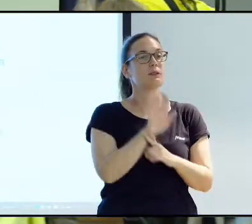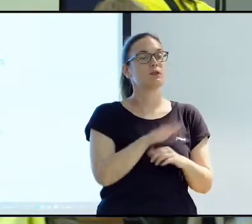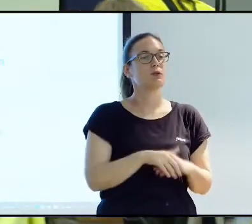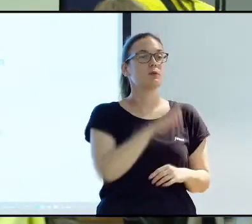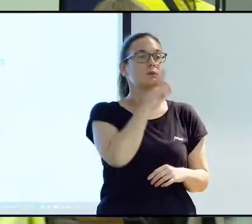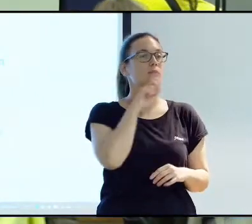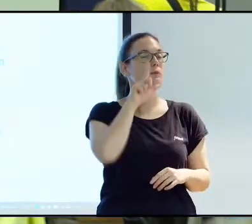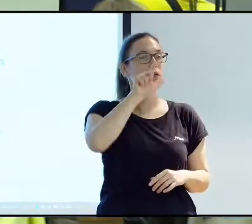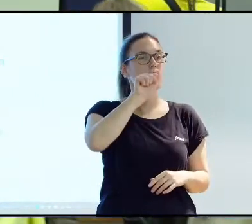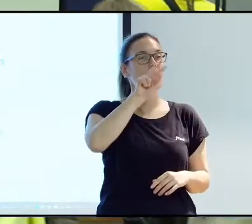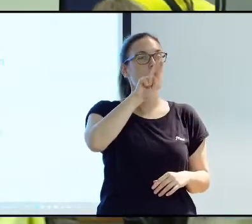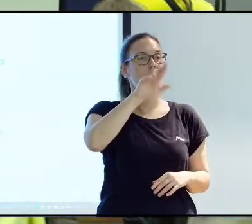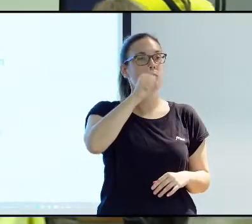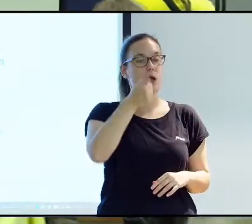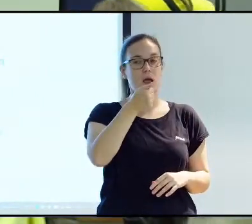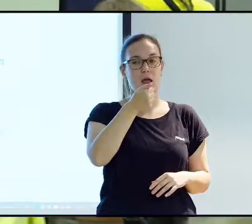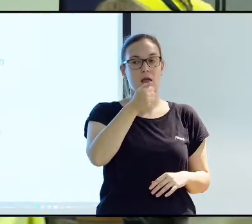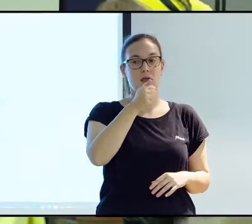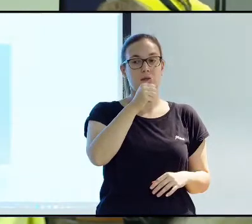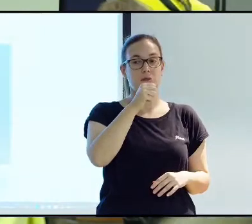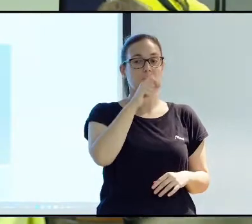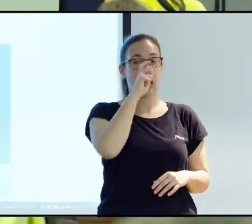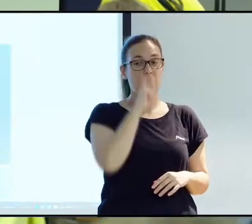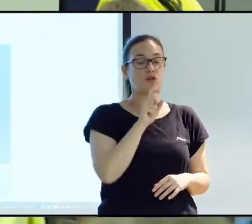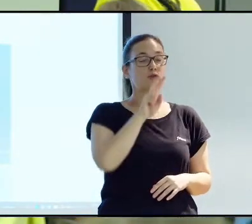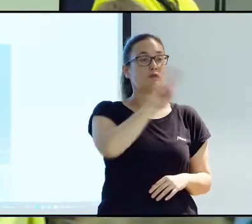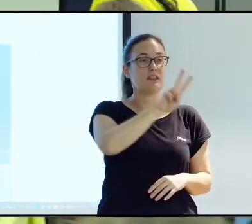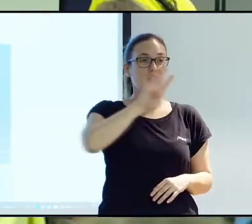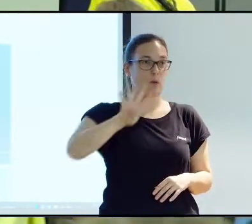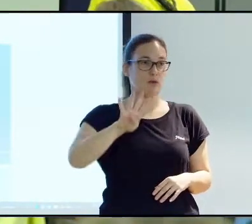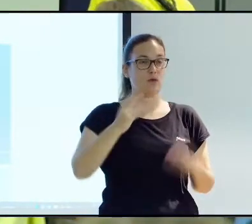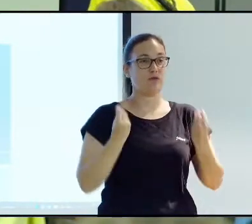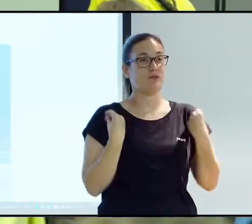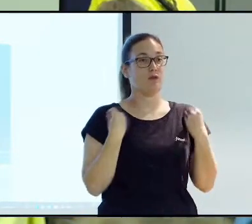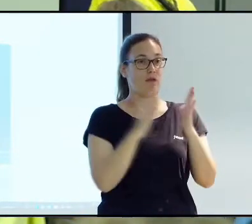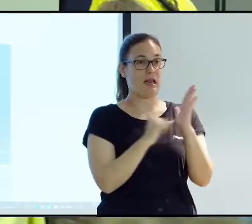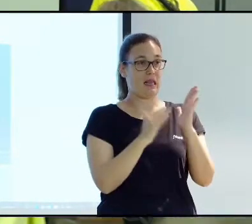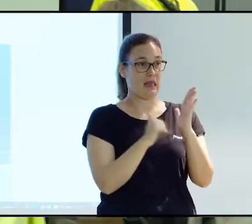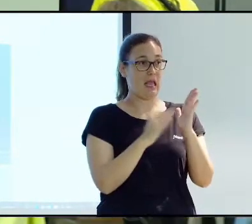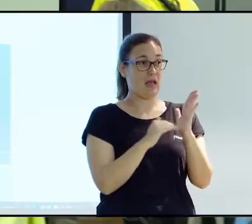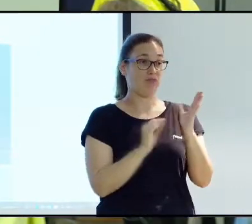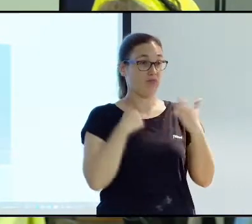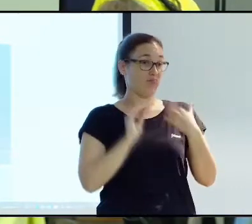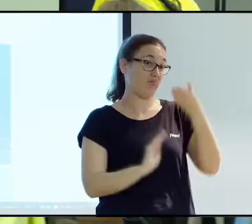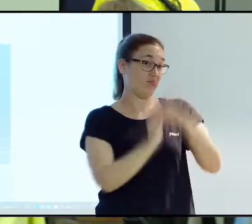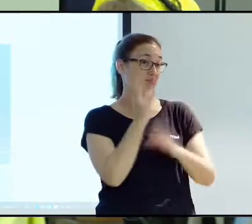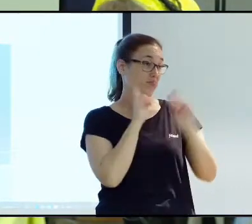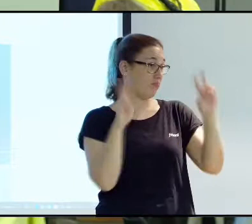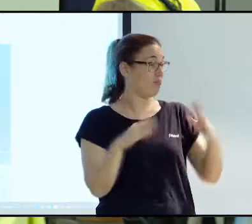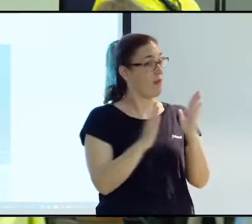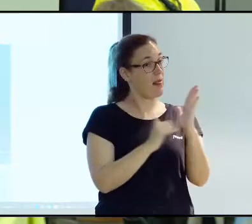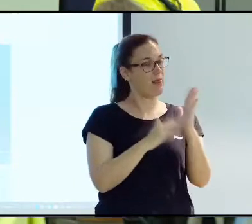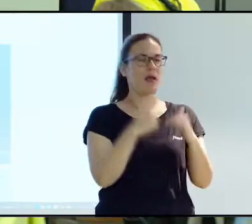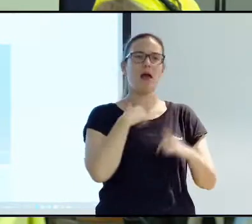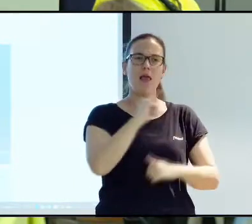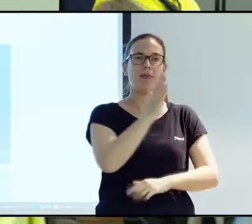Good afternoon. Let me introduce myself. My name is Laura Aínsa Castañer, and I'm 25 years old. I live in Valencia, where I was born.